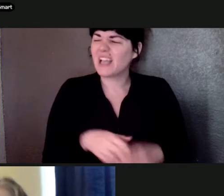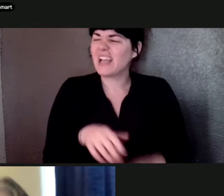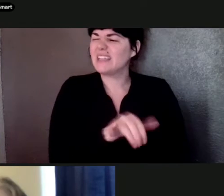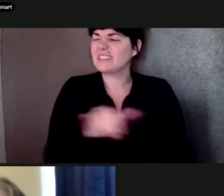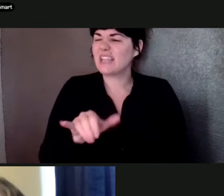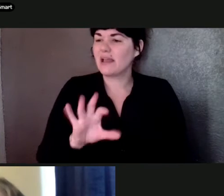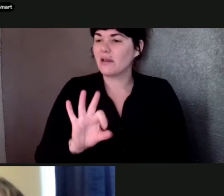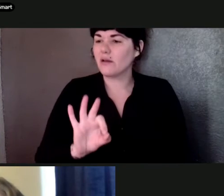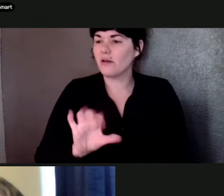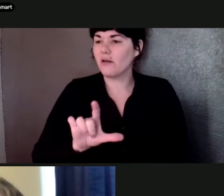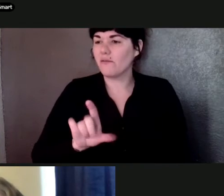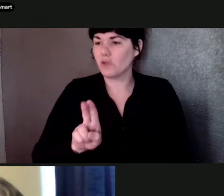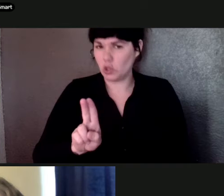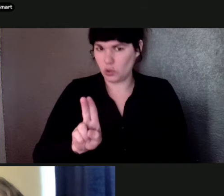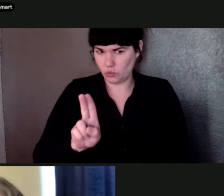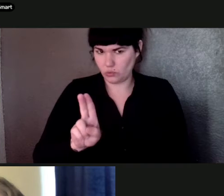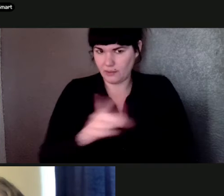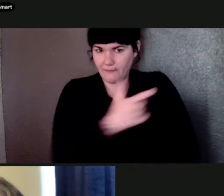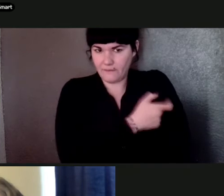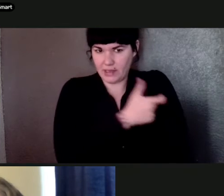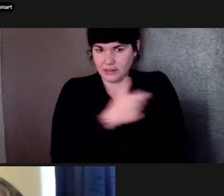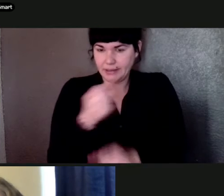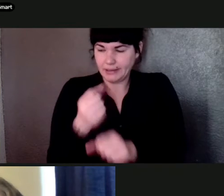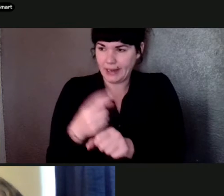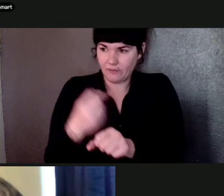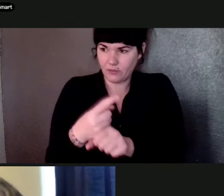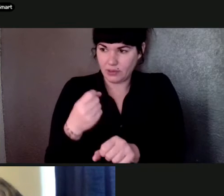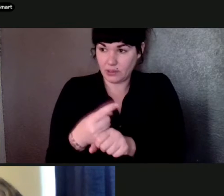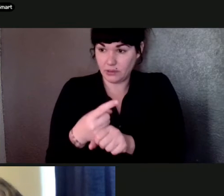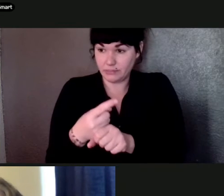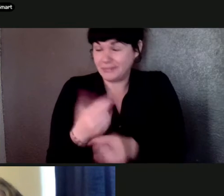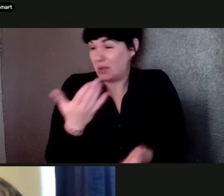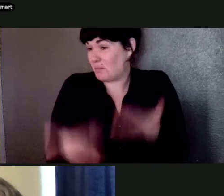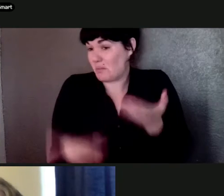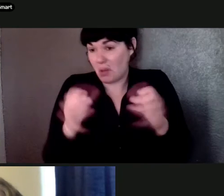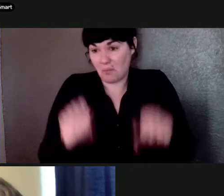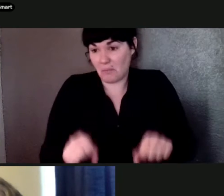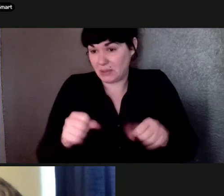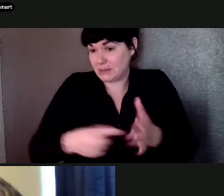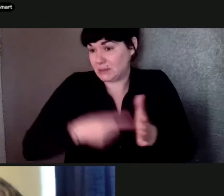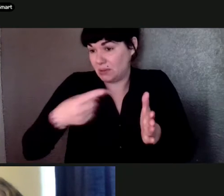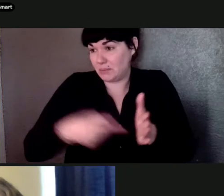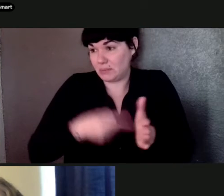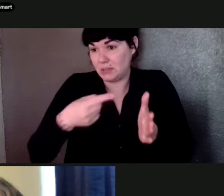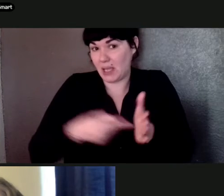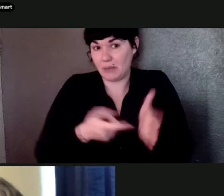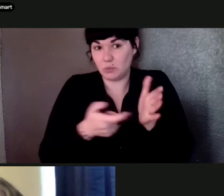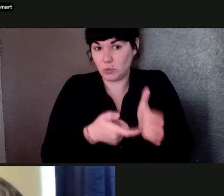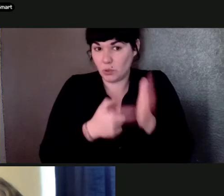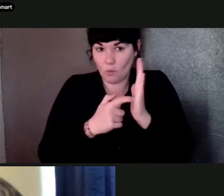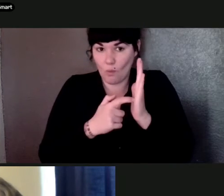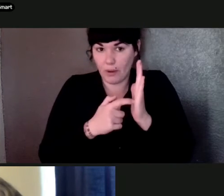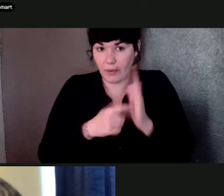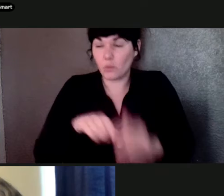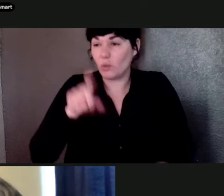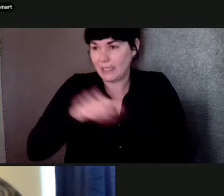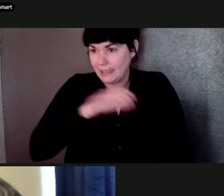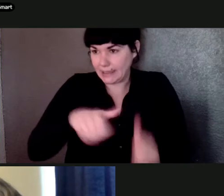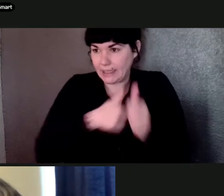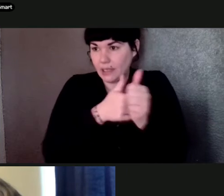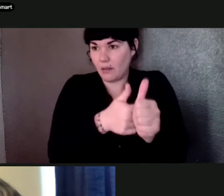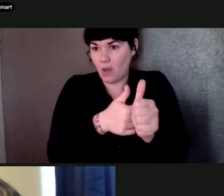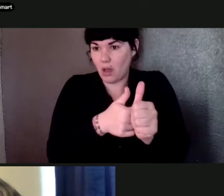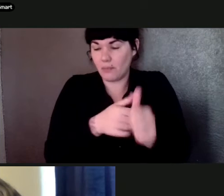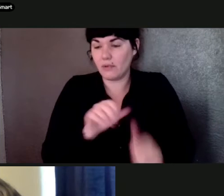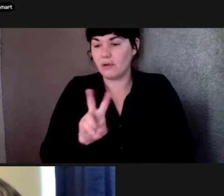to make sure that we are being up with whatever the flu is doing. It's a virus, so it naturally mutates. The best way that we can